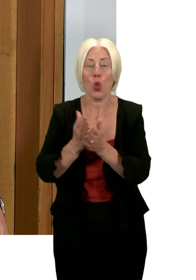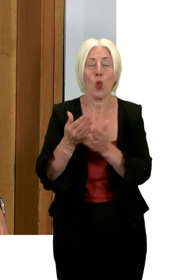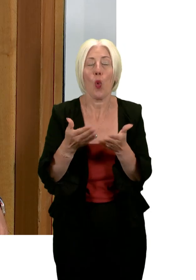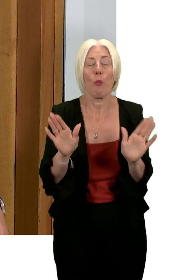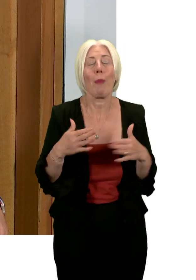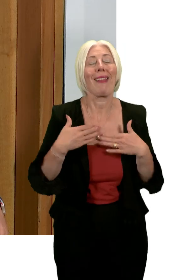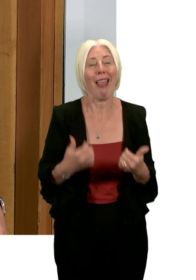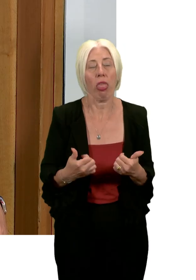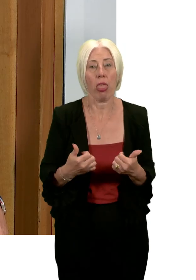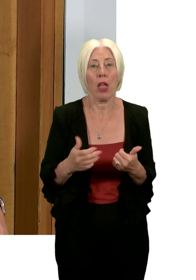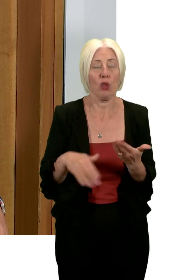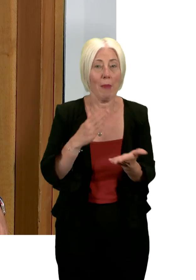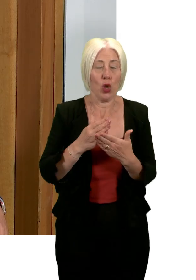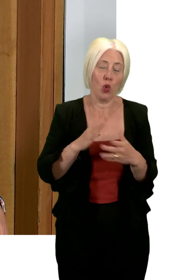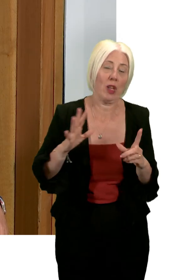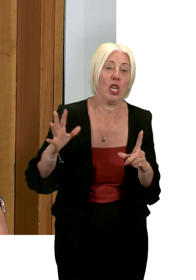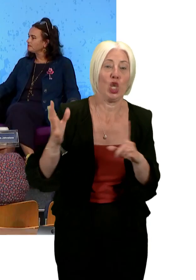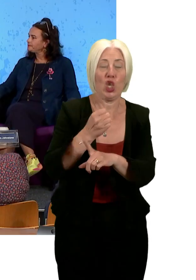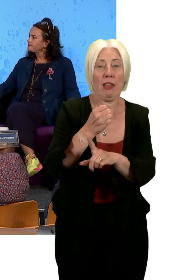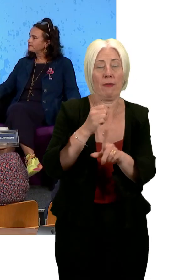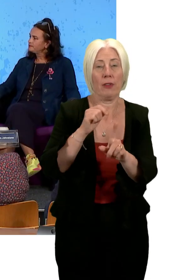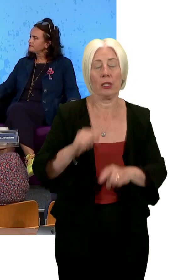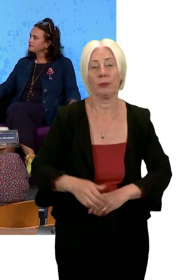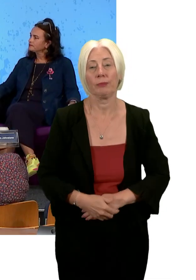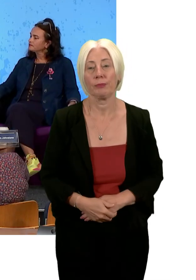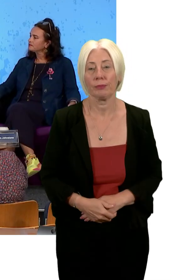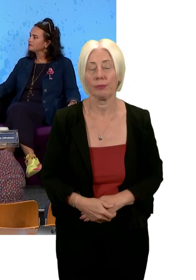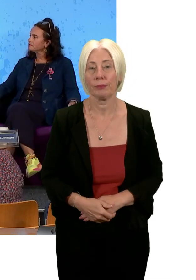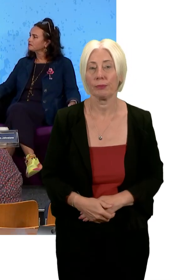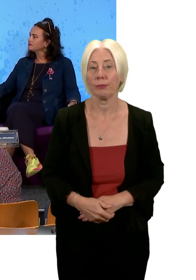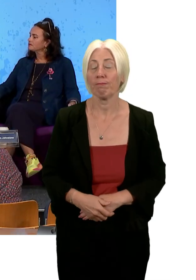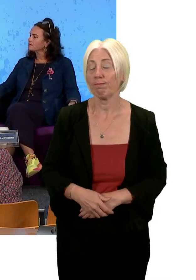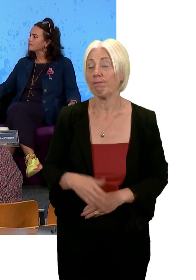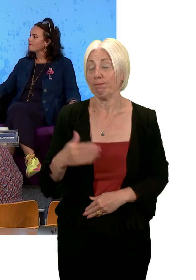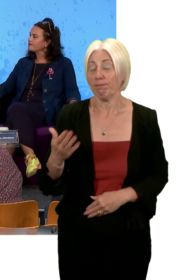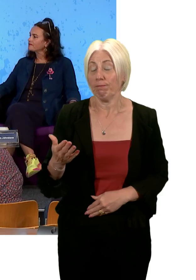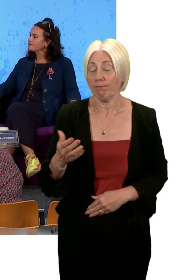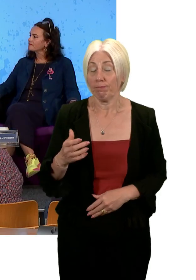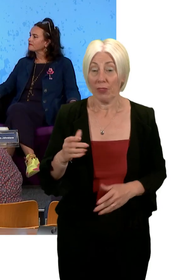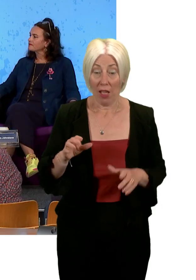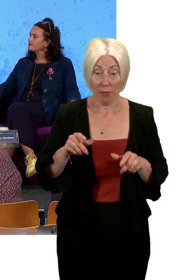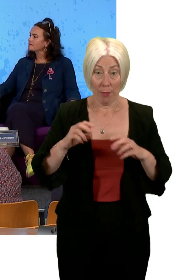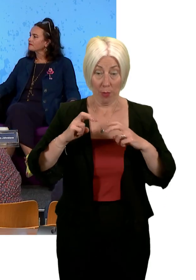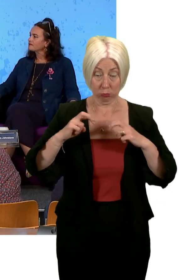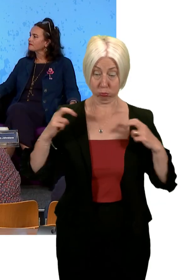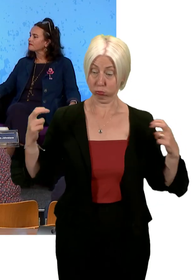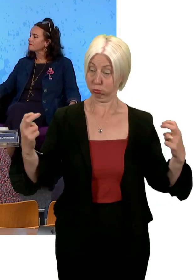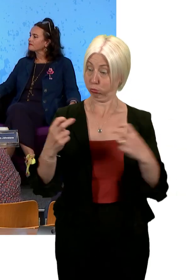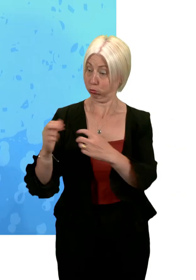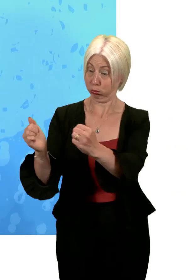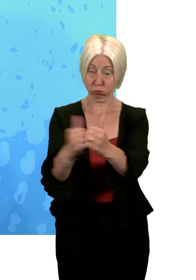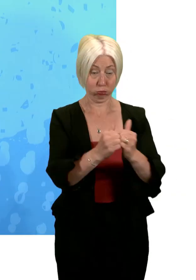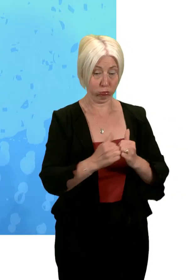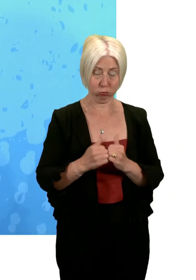those goals. Gary? I think there's one thing, getting people to agree around a table, from